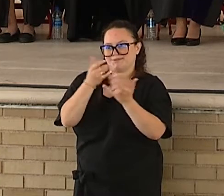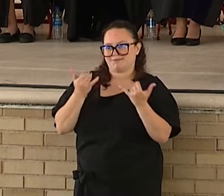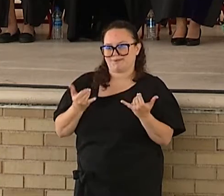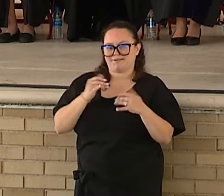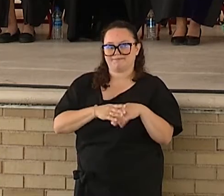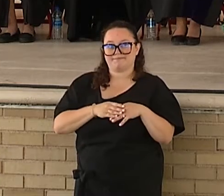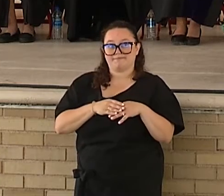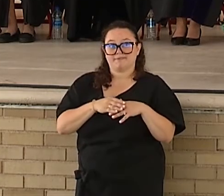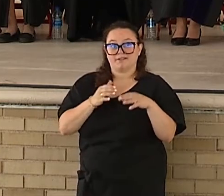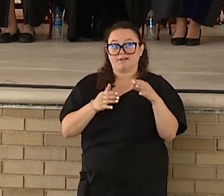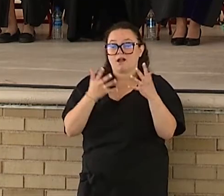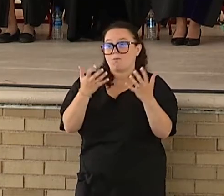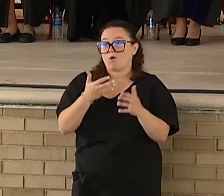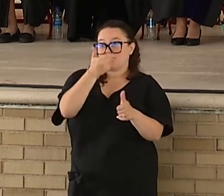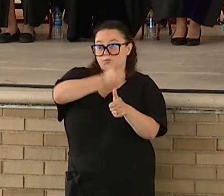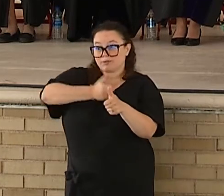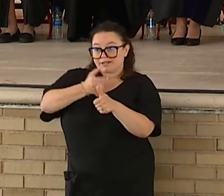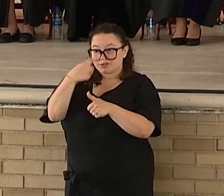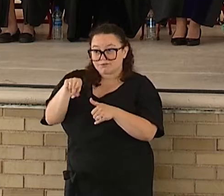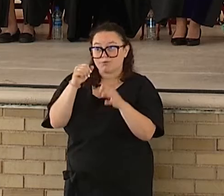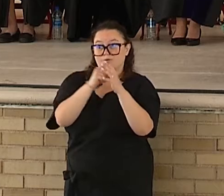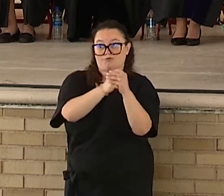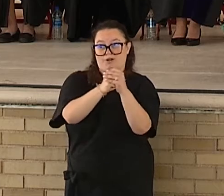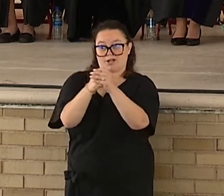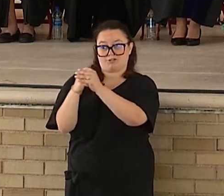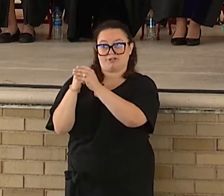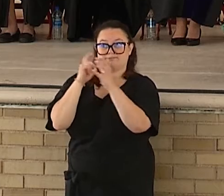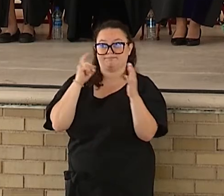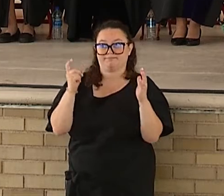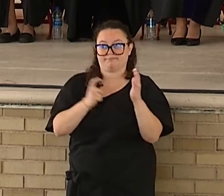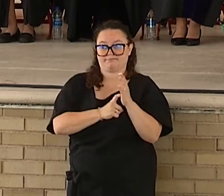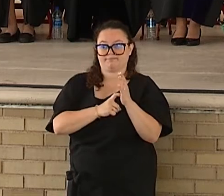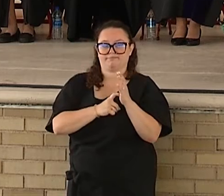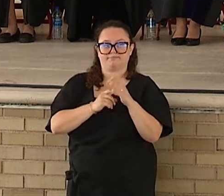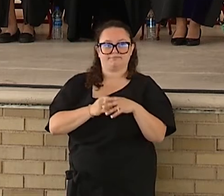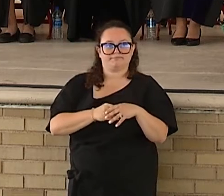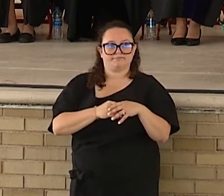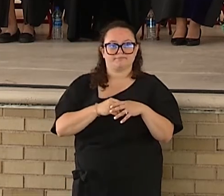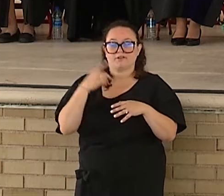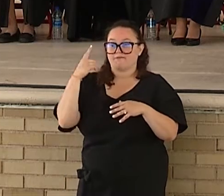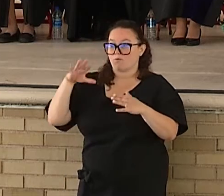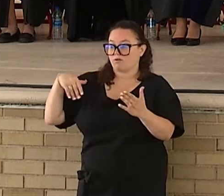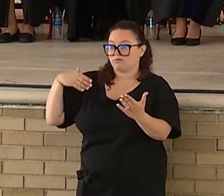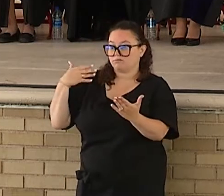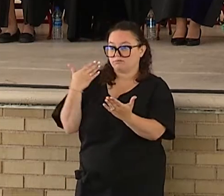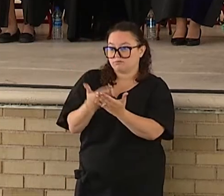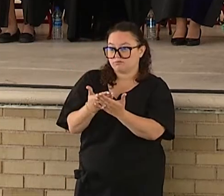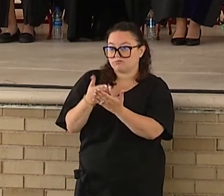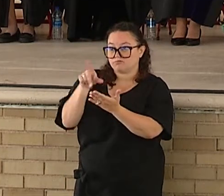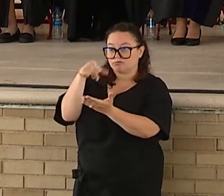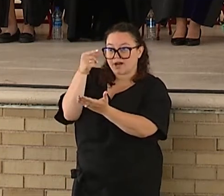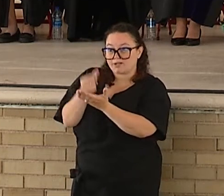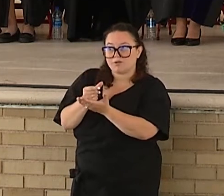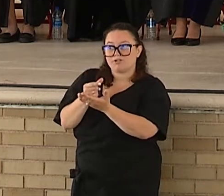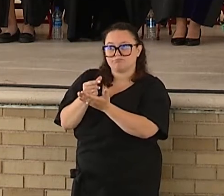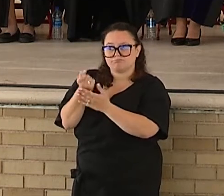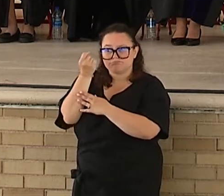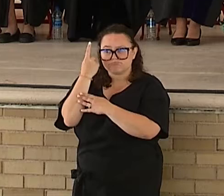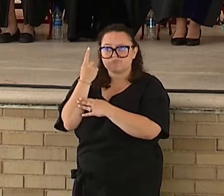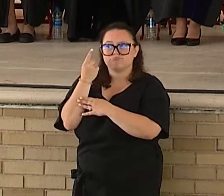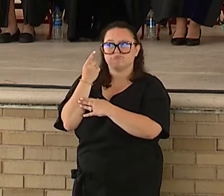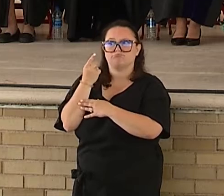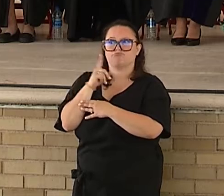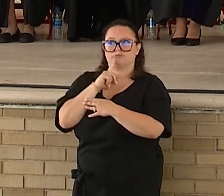every one of you getting a degree today. To get here, and this is, make no mistake, one of the most significant milestones of